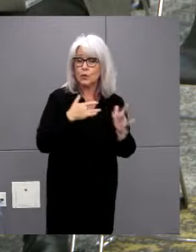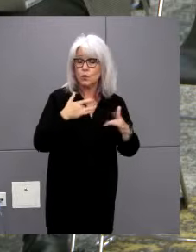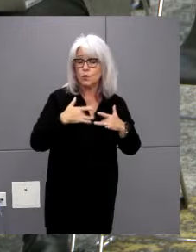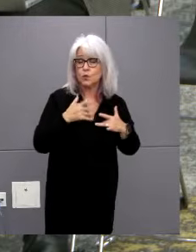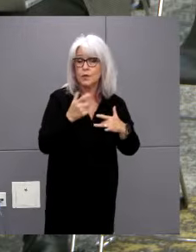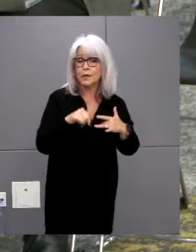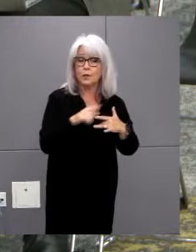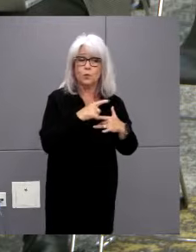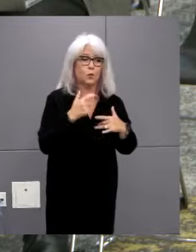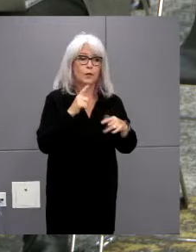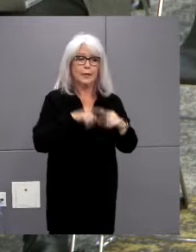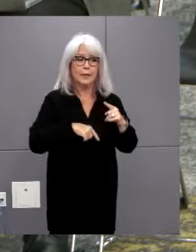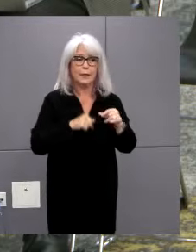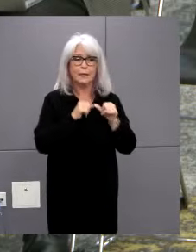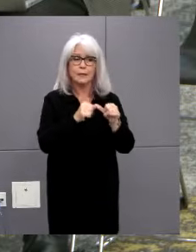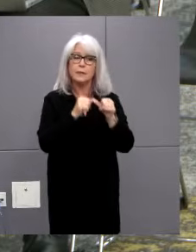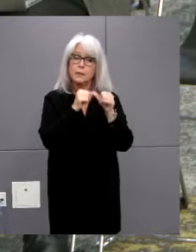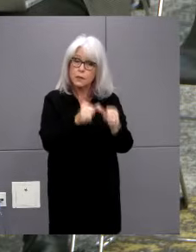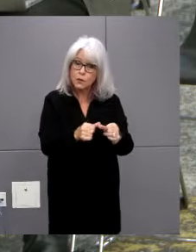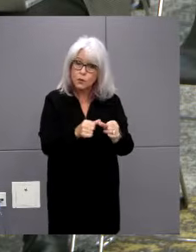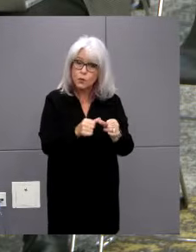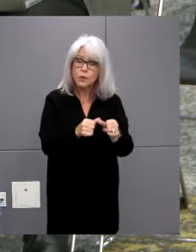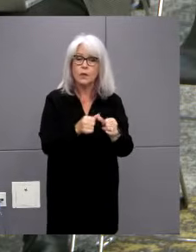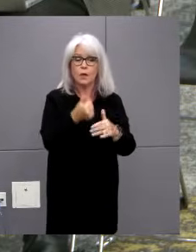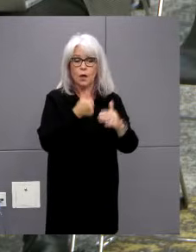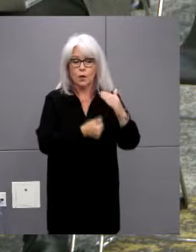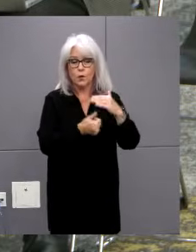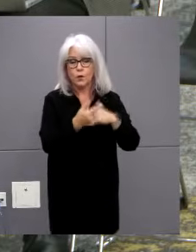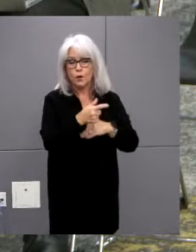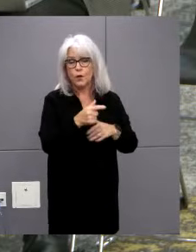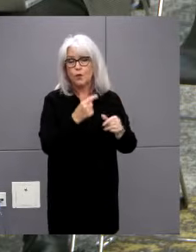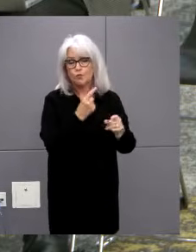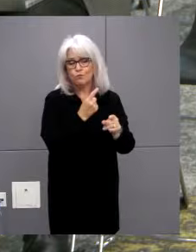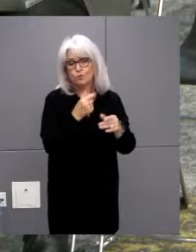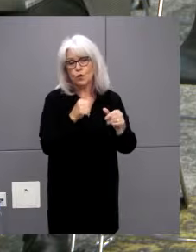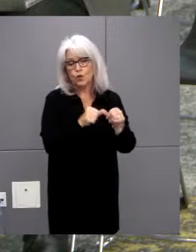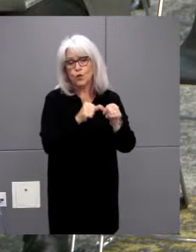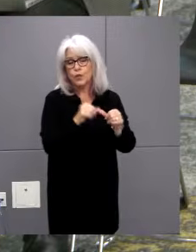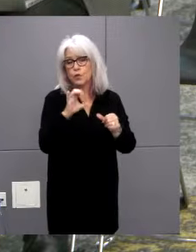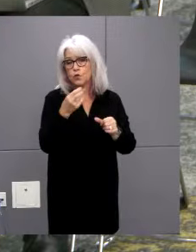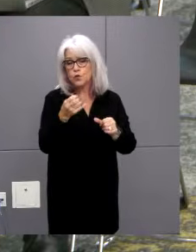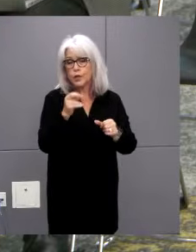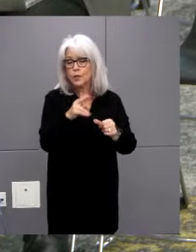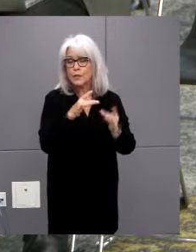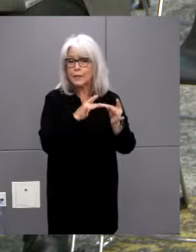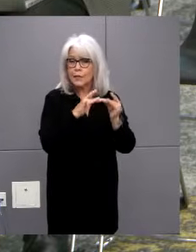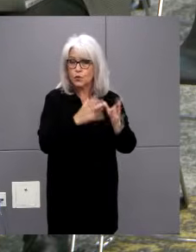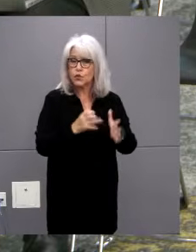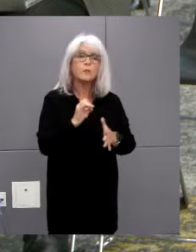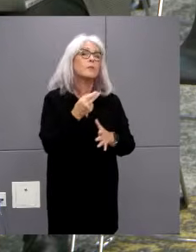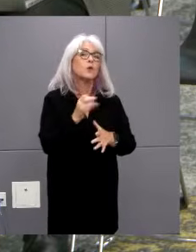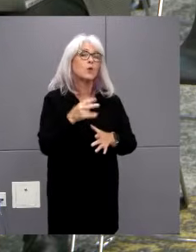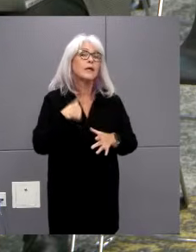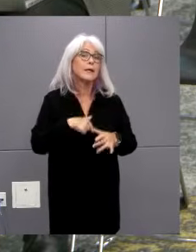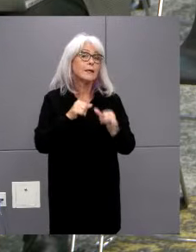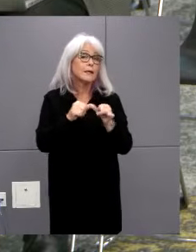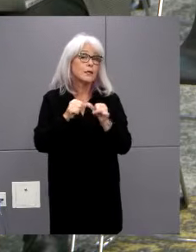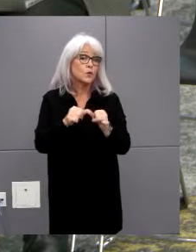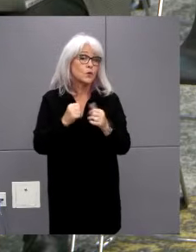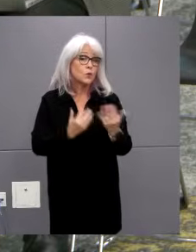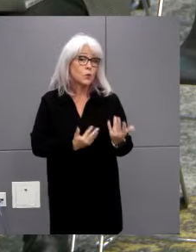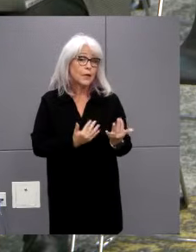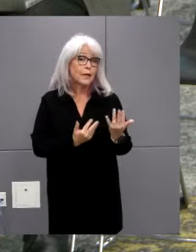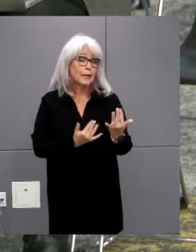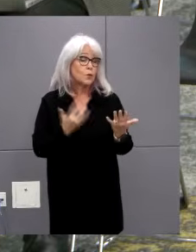that the college cannot continue under the current chair's leadership. At this time, we continue to await an outline of steps that